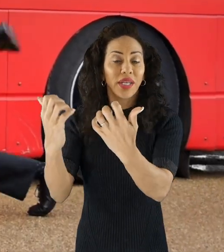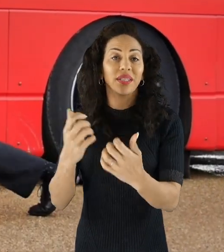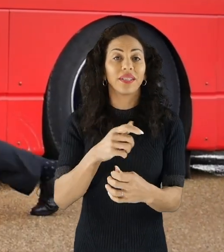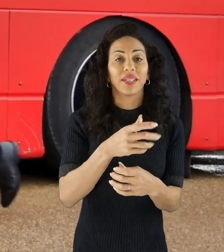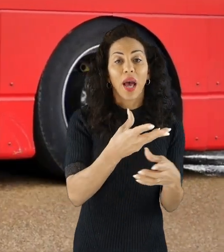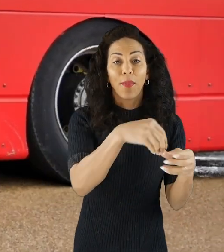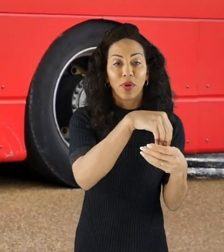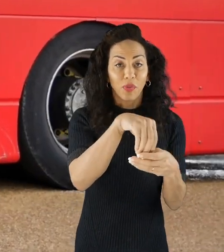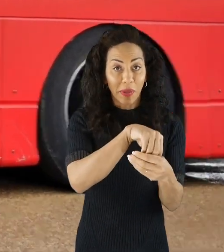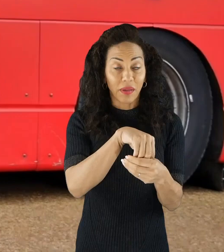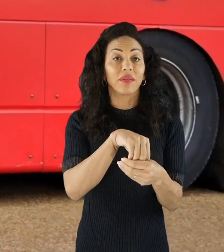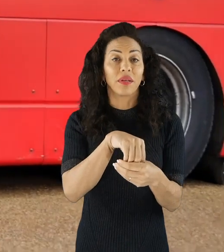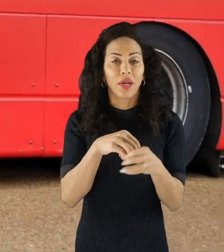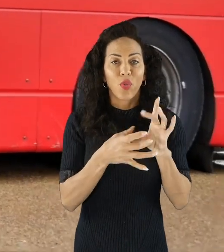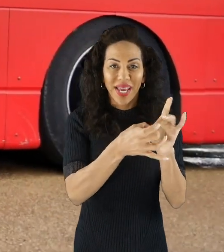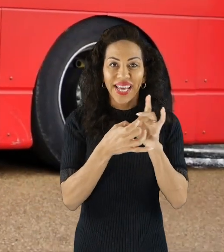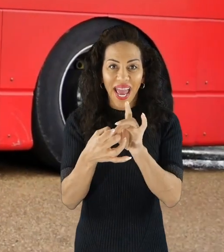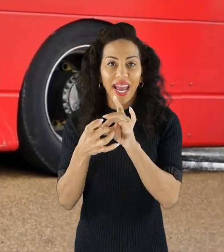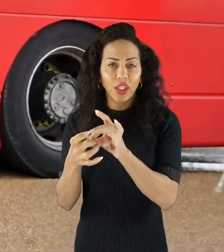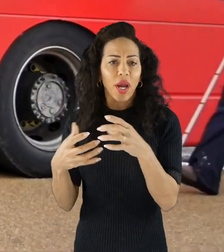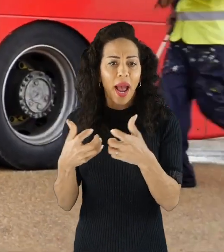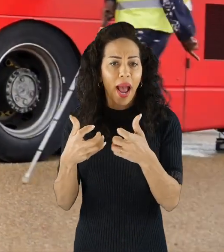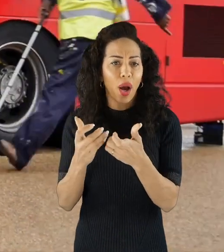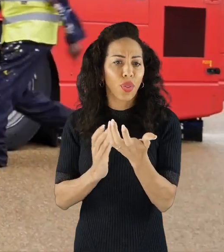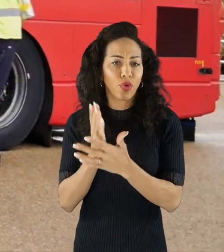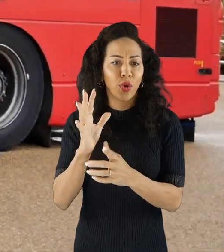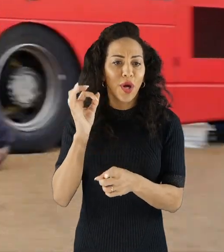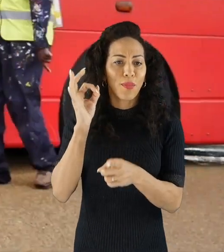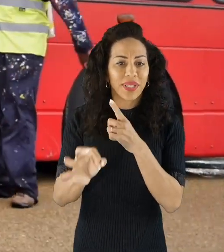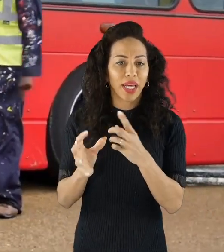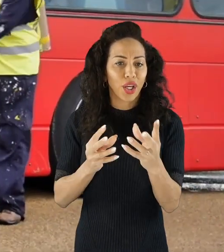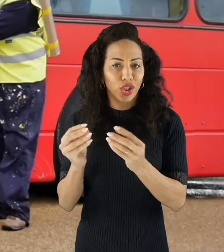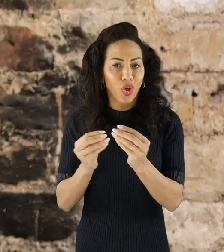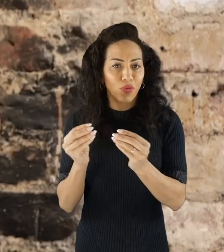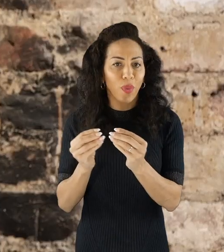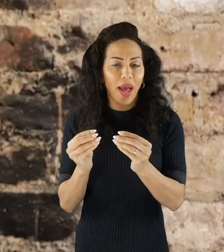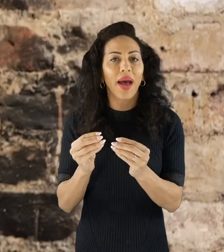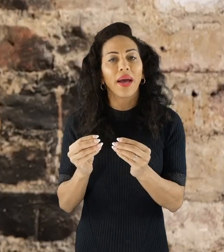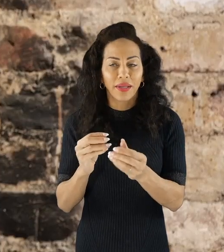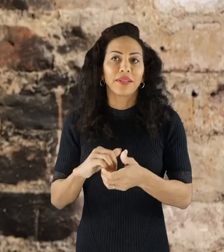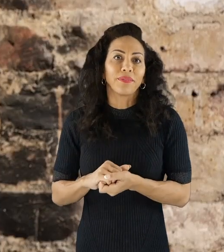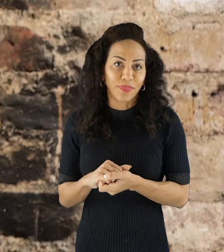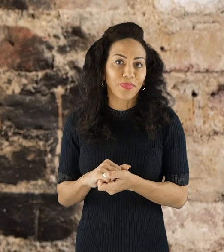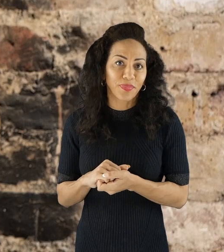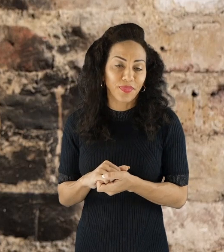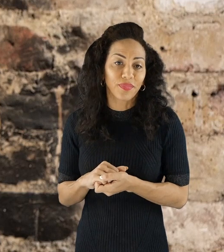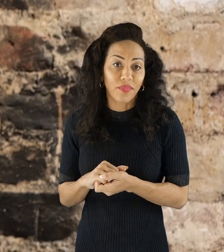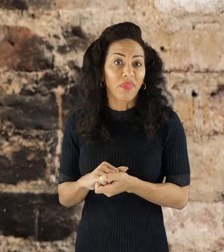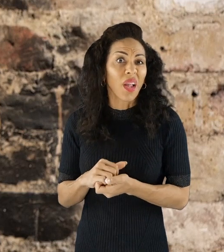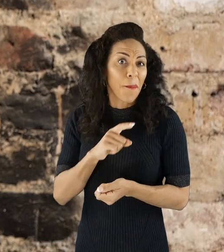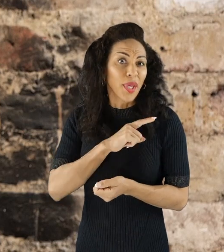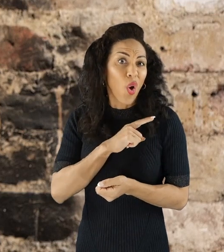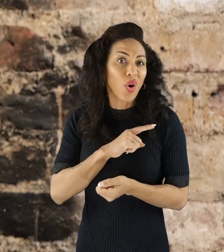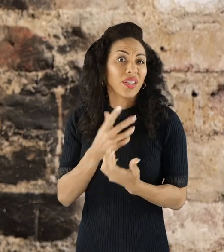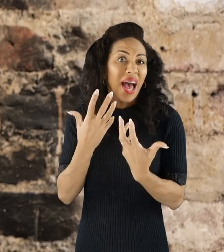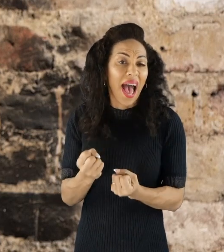through these new platforms of Illuminate and the Impact Toolkit and stuff. And that's come out of the investment principles being there as